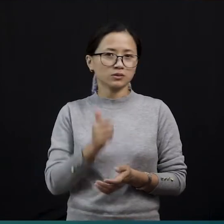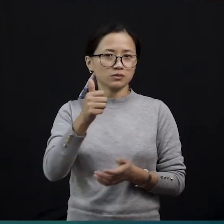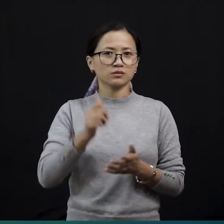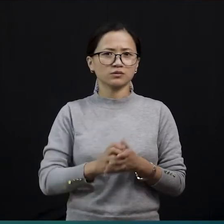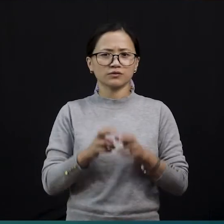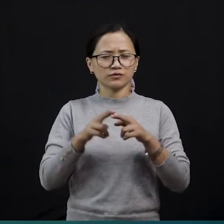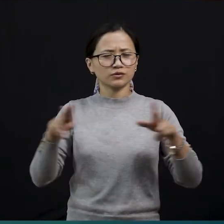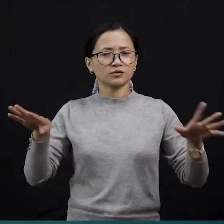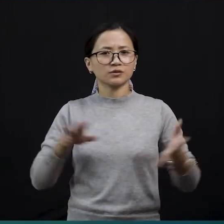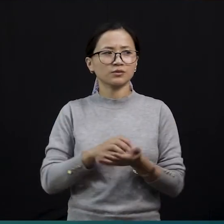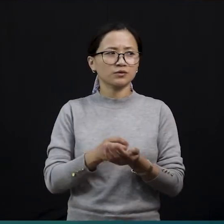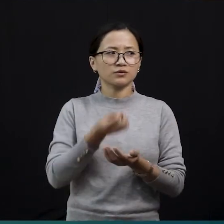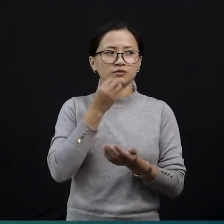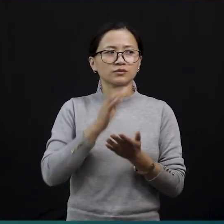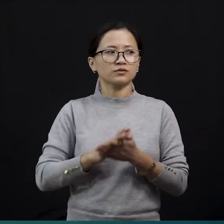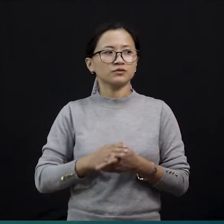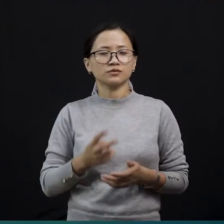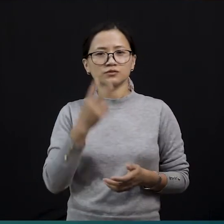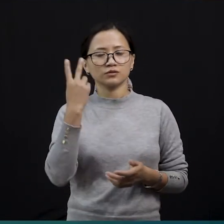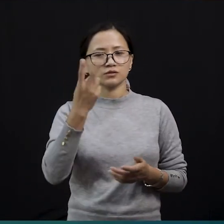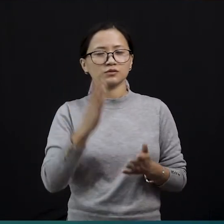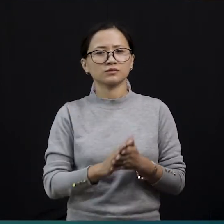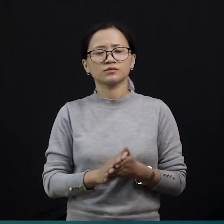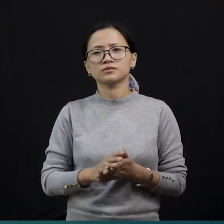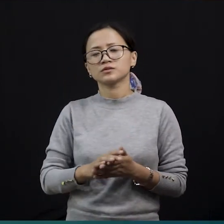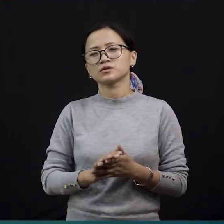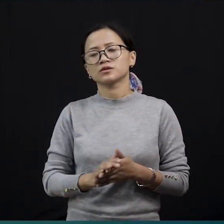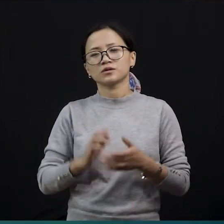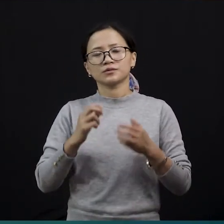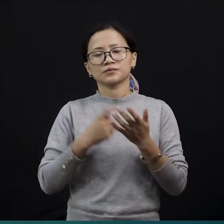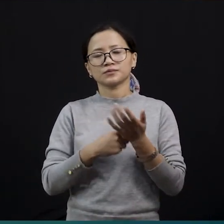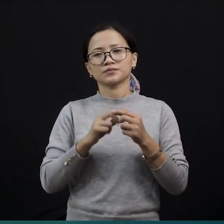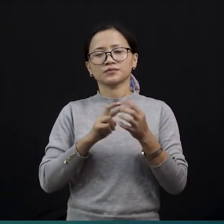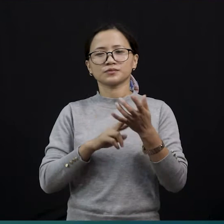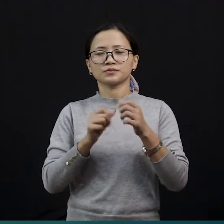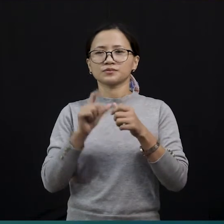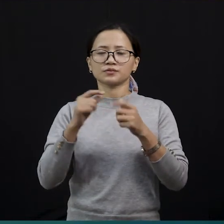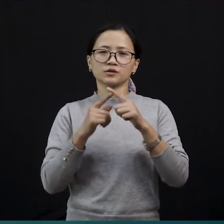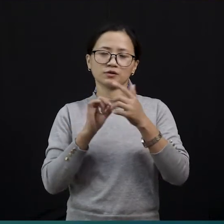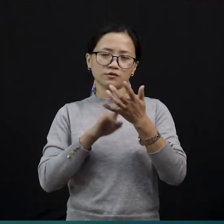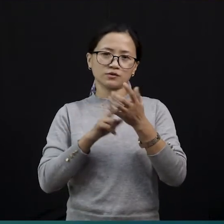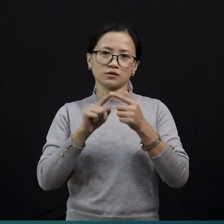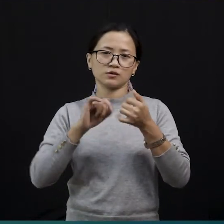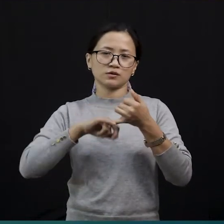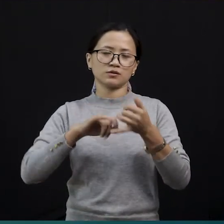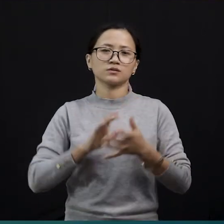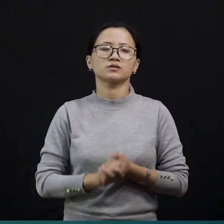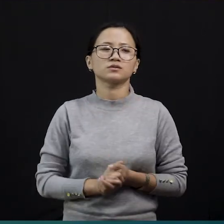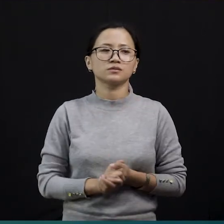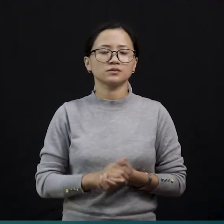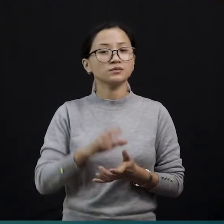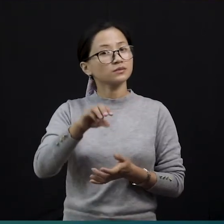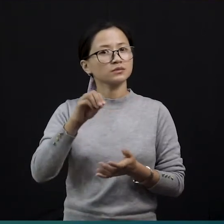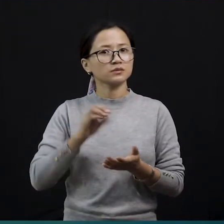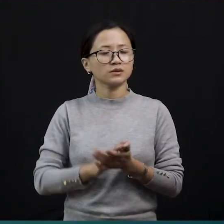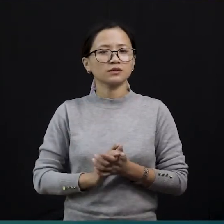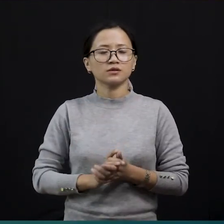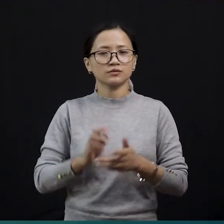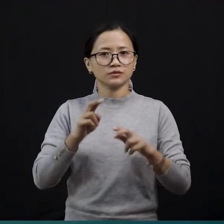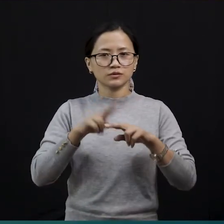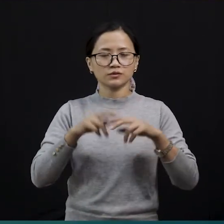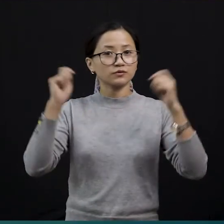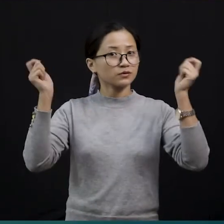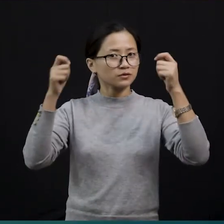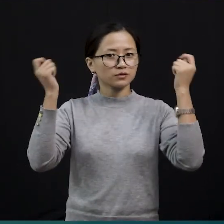of food, you visit your relatives, right? So this kind of things, it take place during the